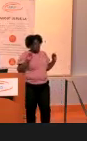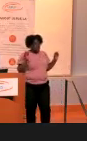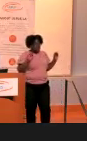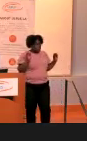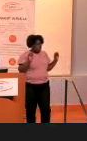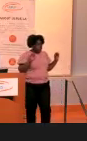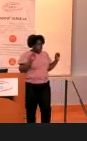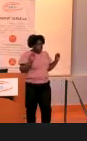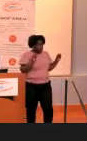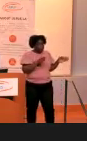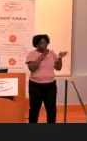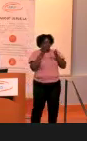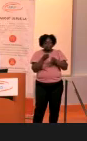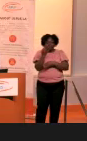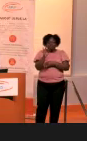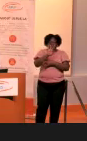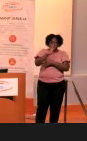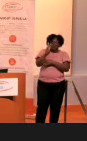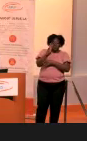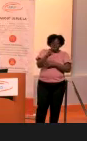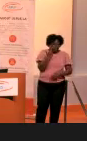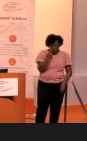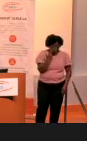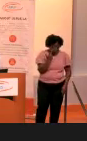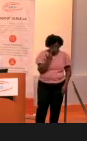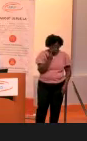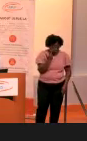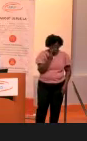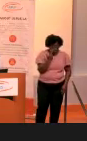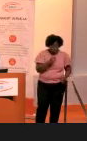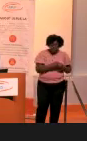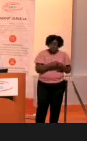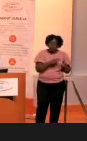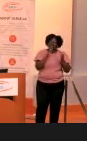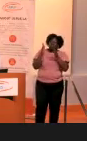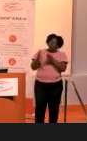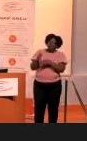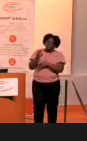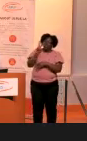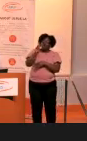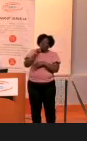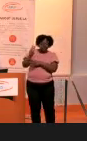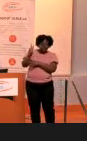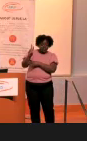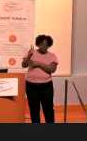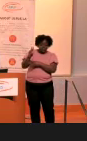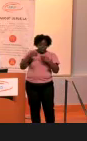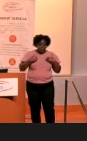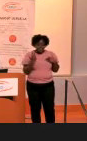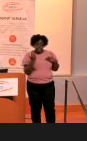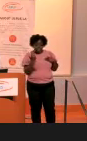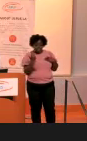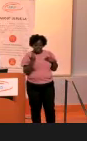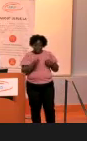In 1996, we had 3. In 2006, we had